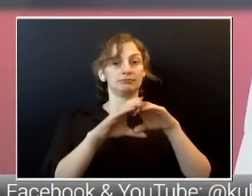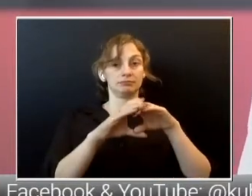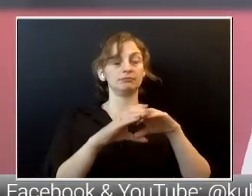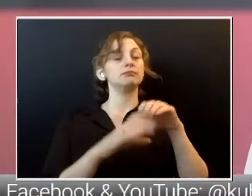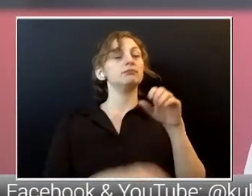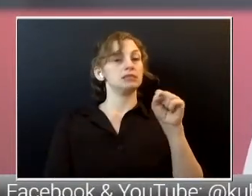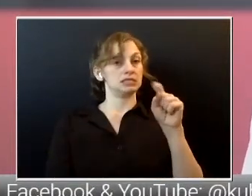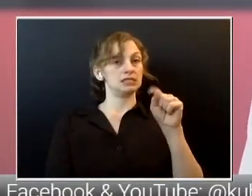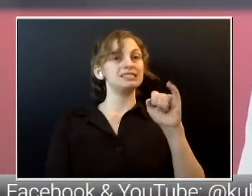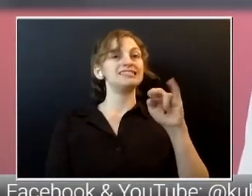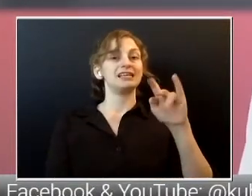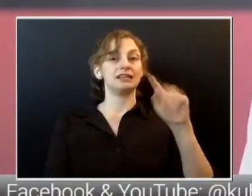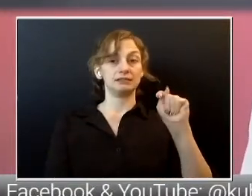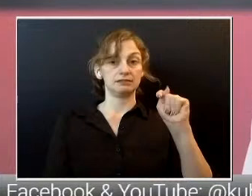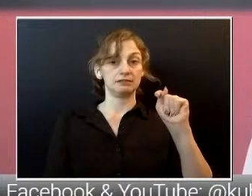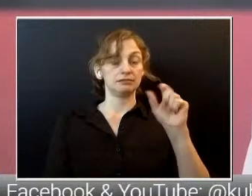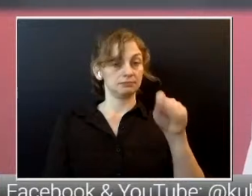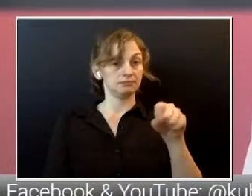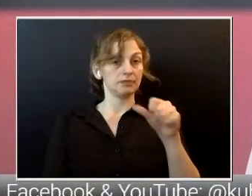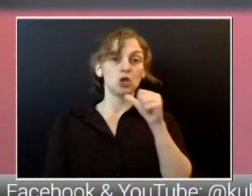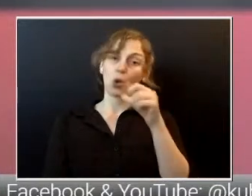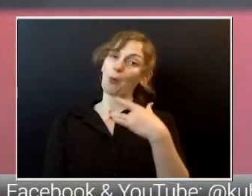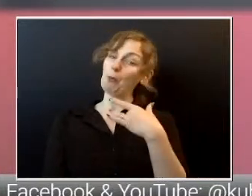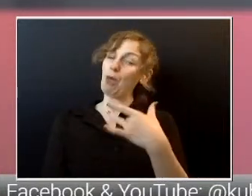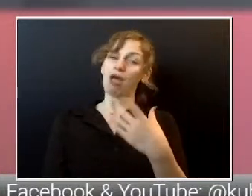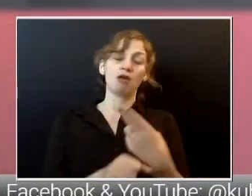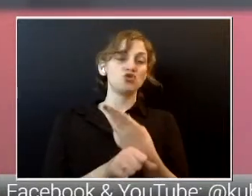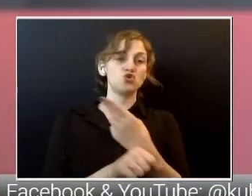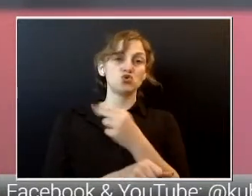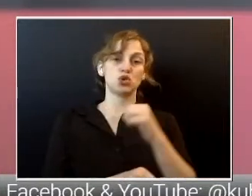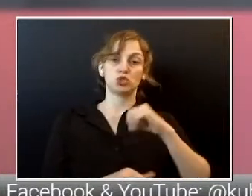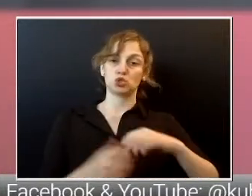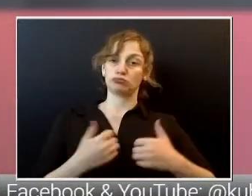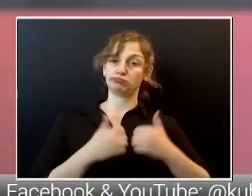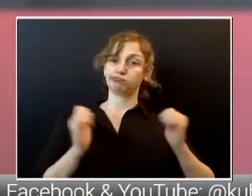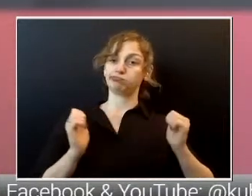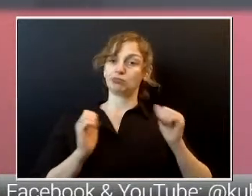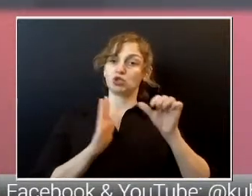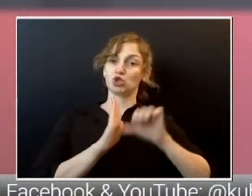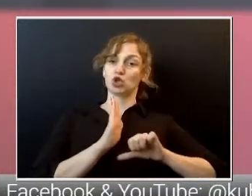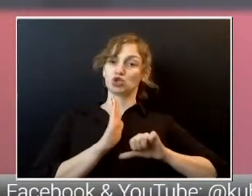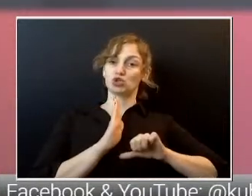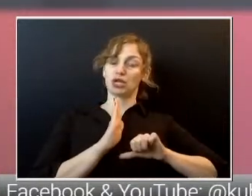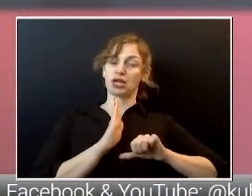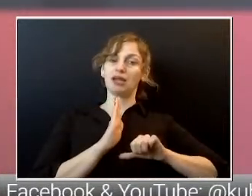usually not treated with open surgery. Okay. But just to answer the question, the type that